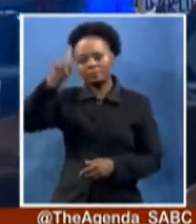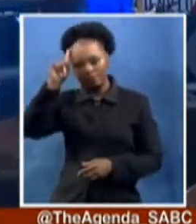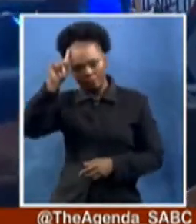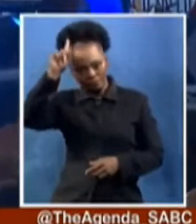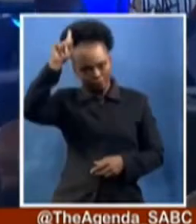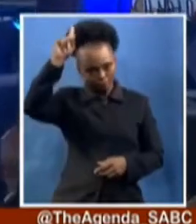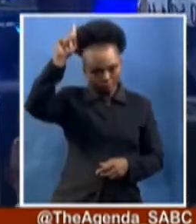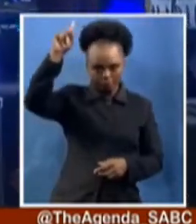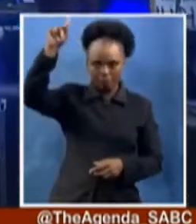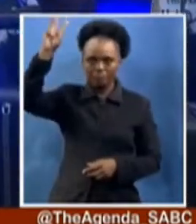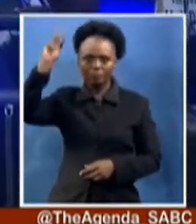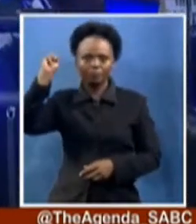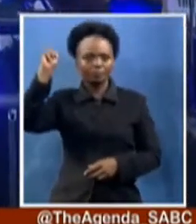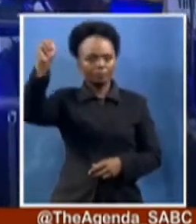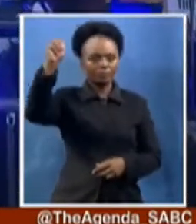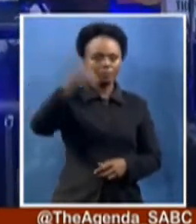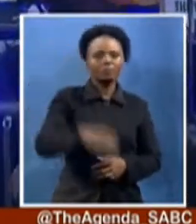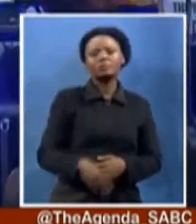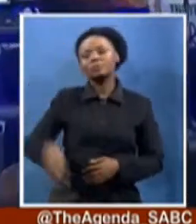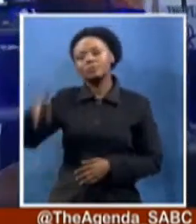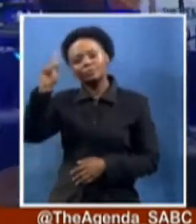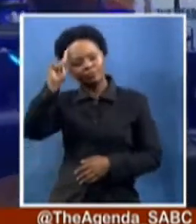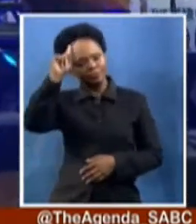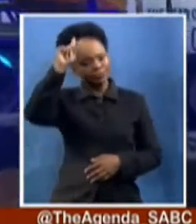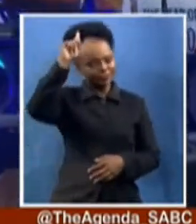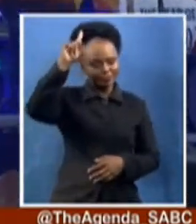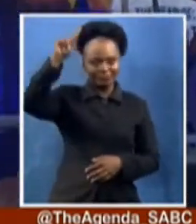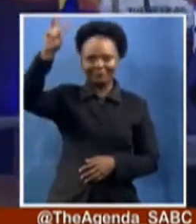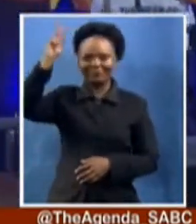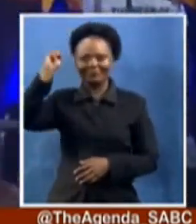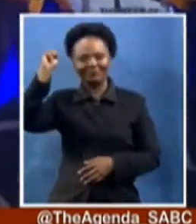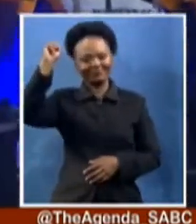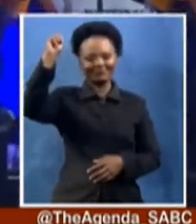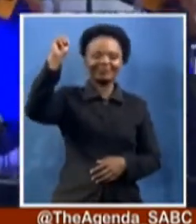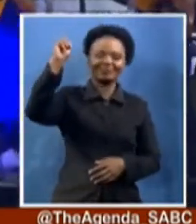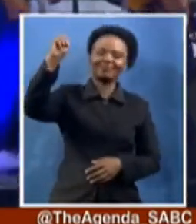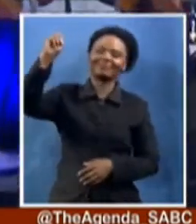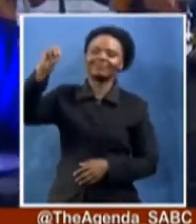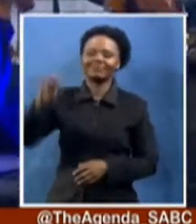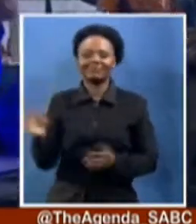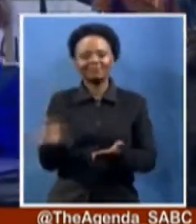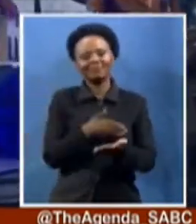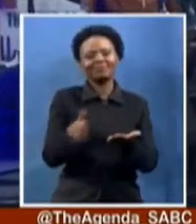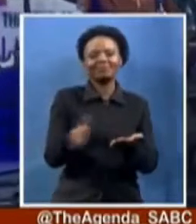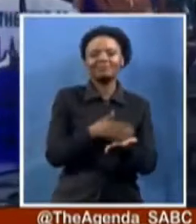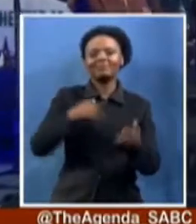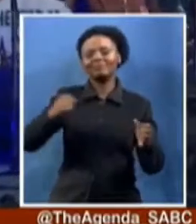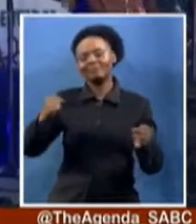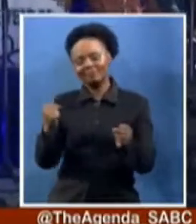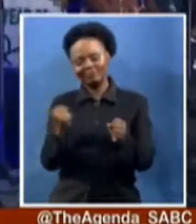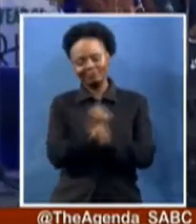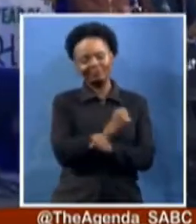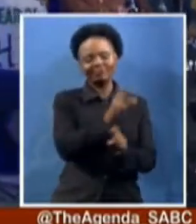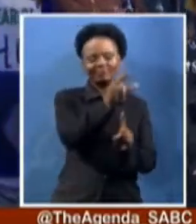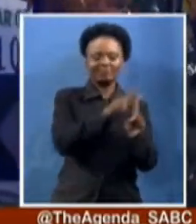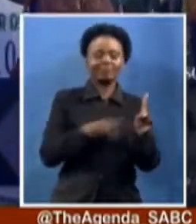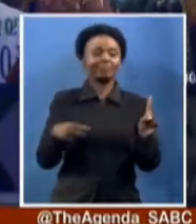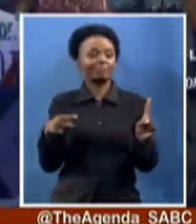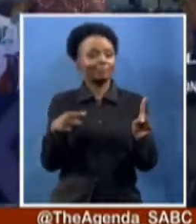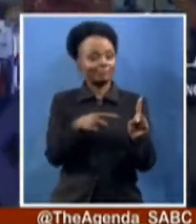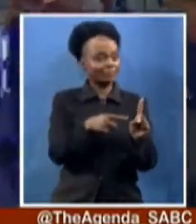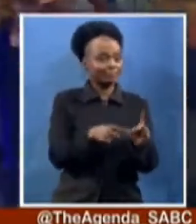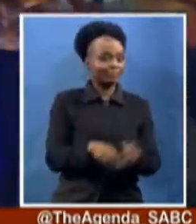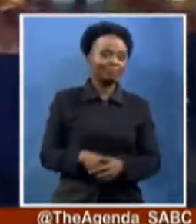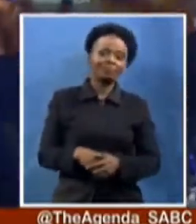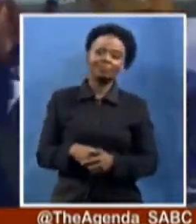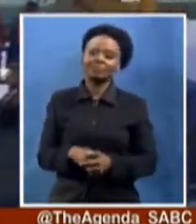Mandela. Nelson Mandela. Hauna yatswana liyena. Matamela,